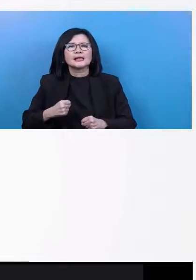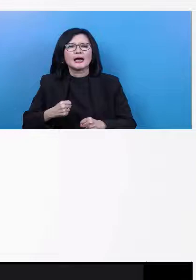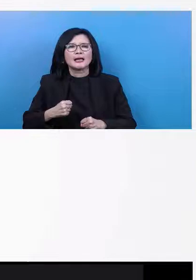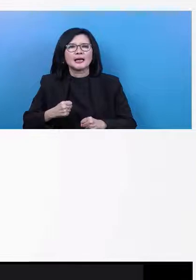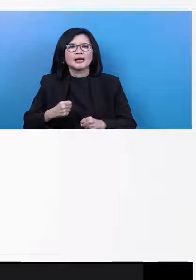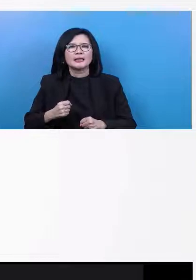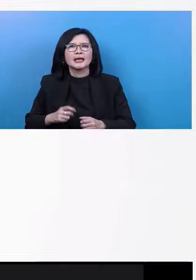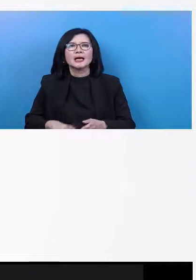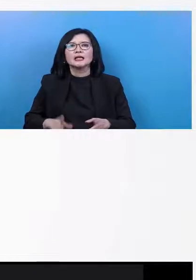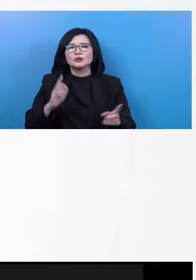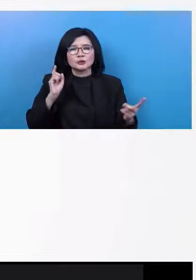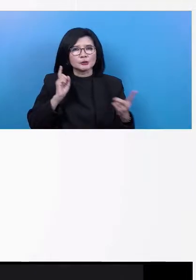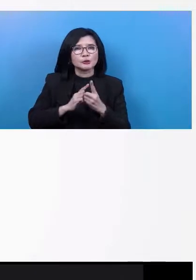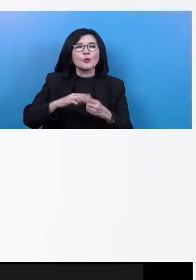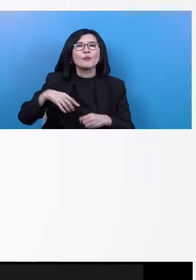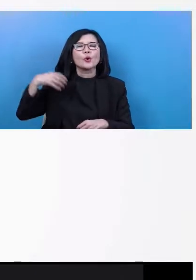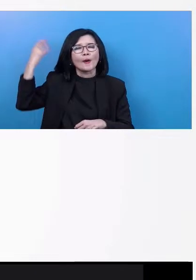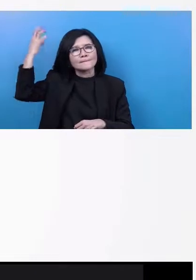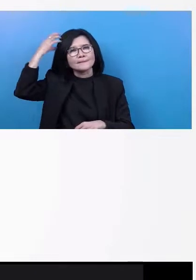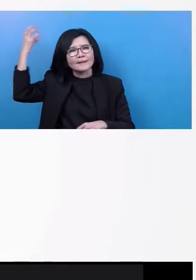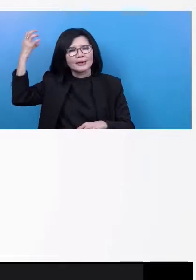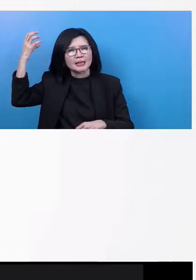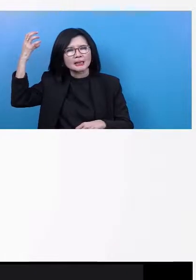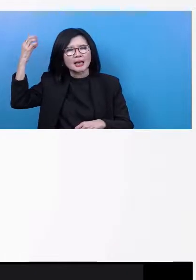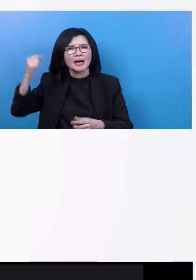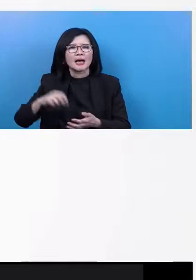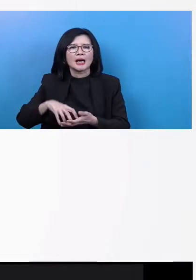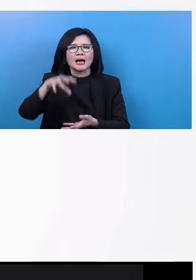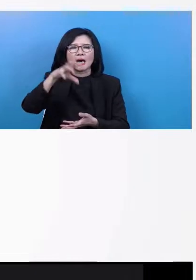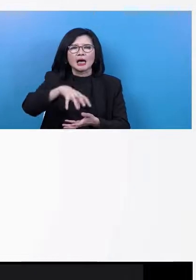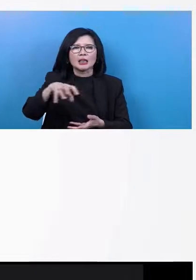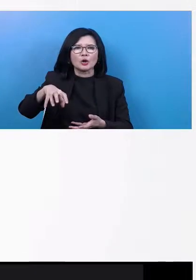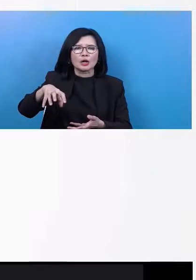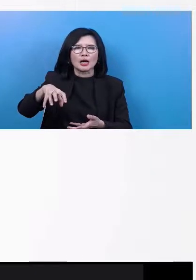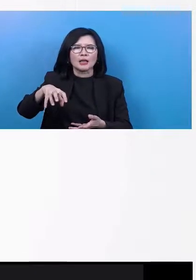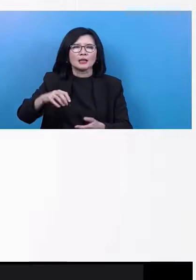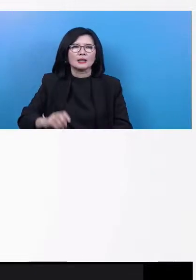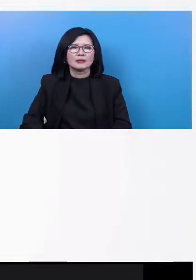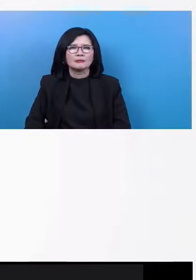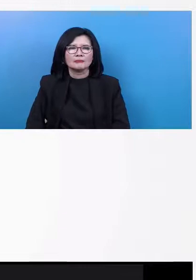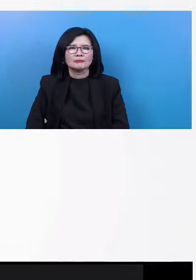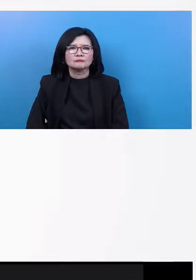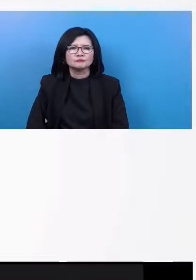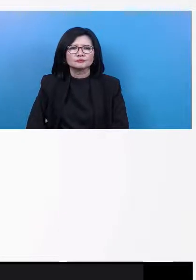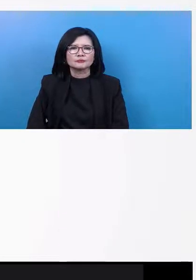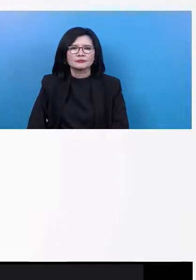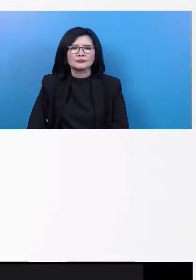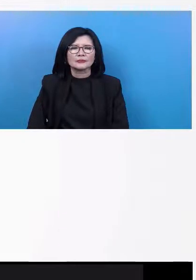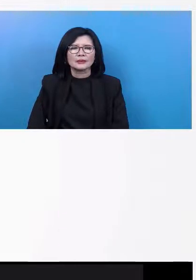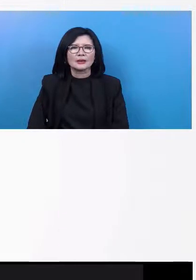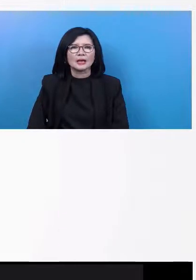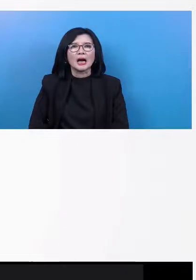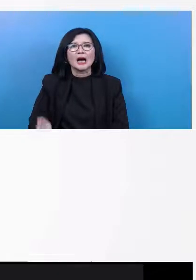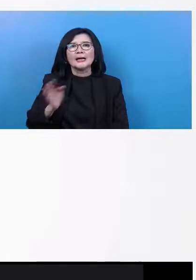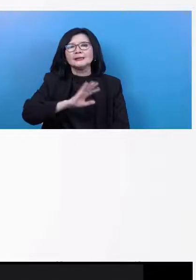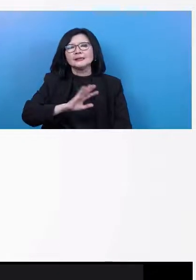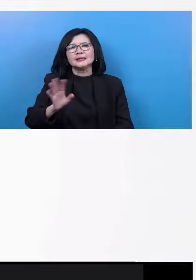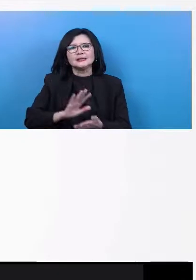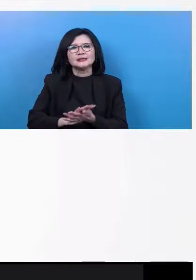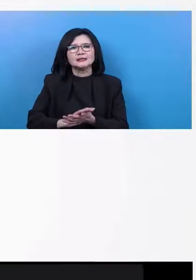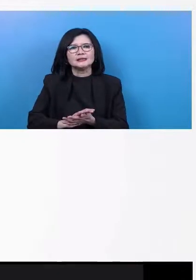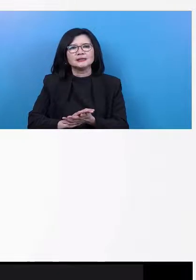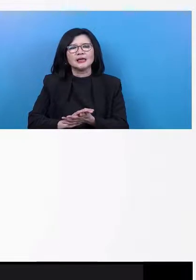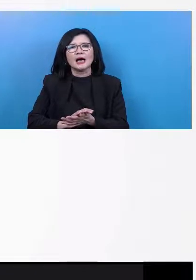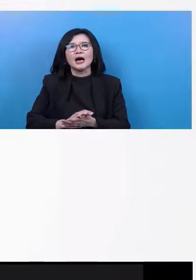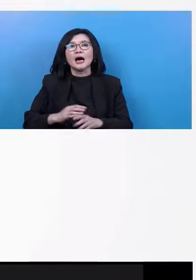or the local authorities and saying, this is a need, you're not pursuing, you're not actually doing anything in terms of investing